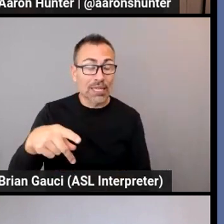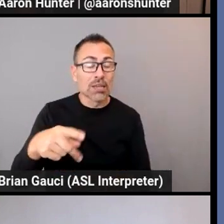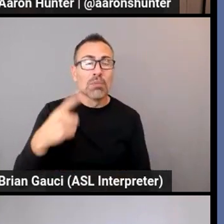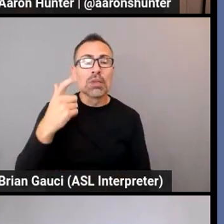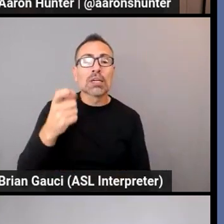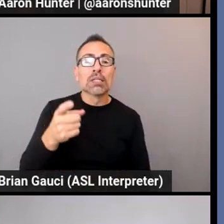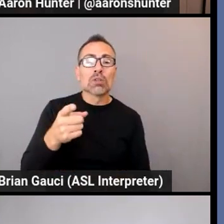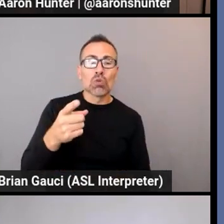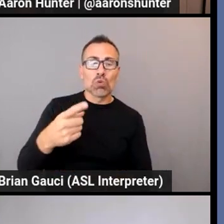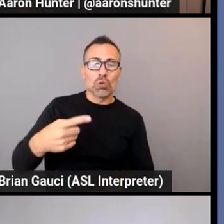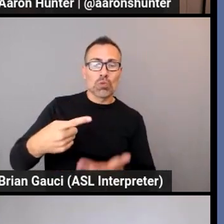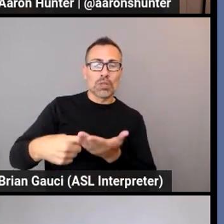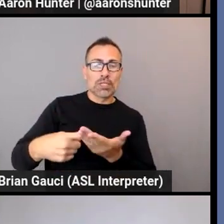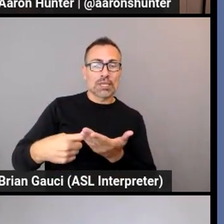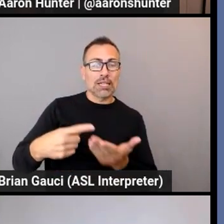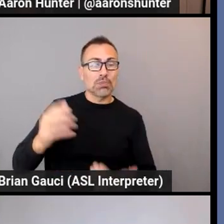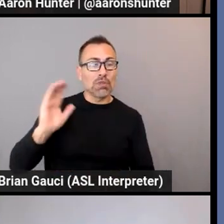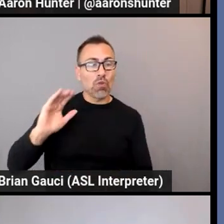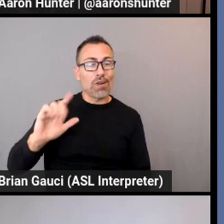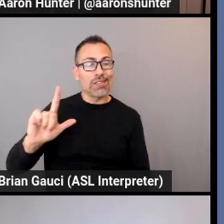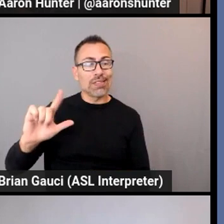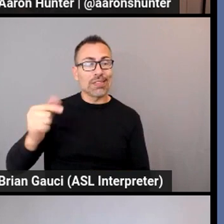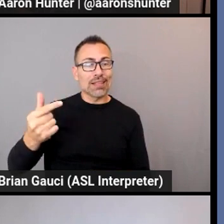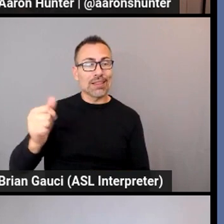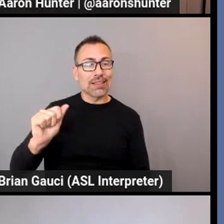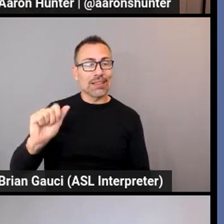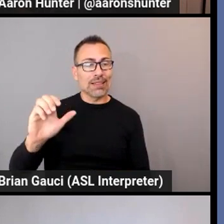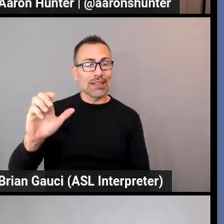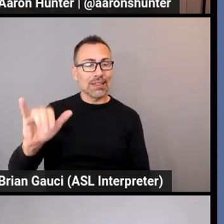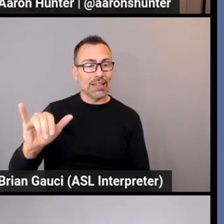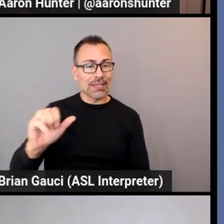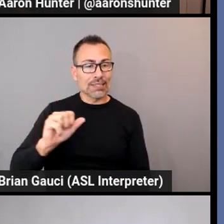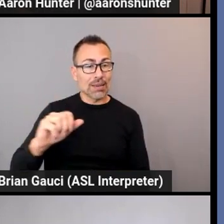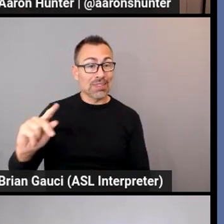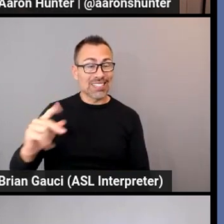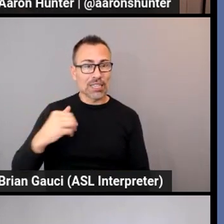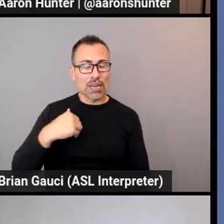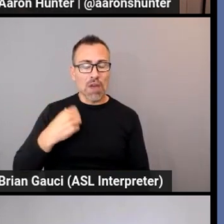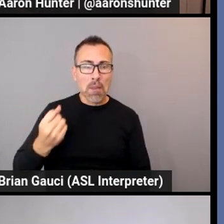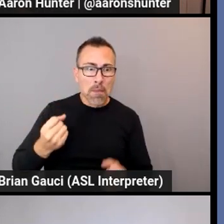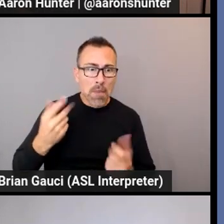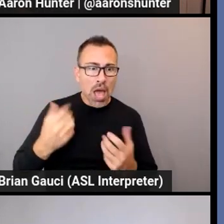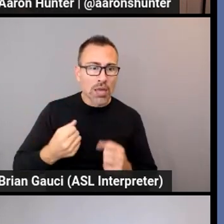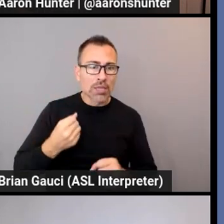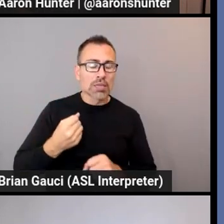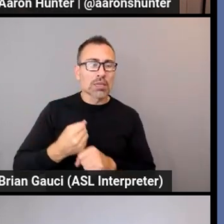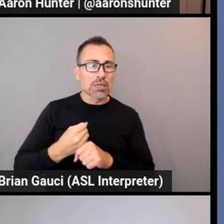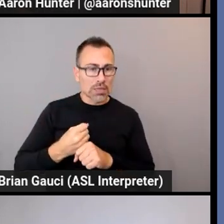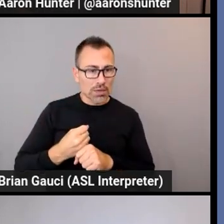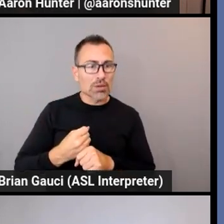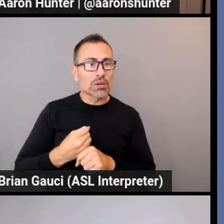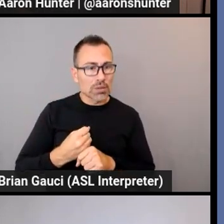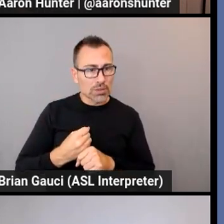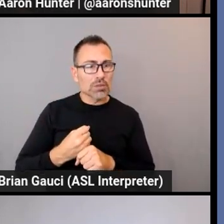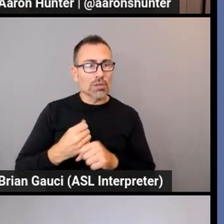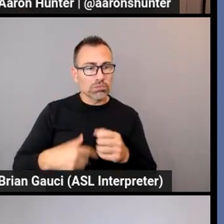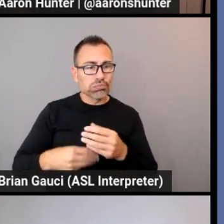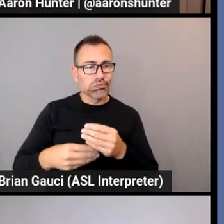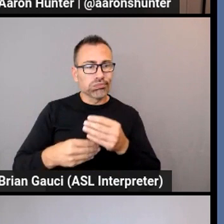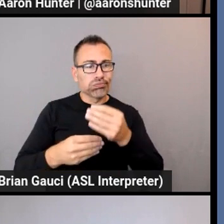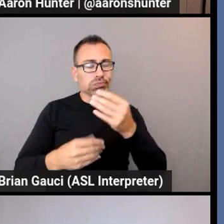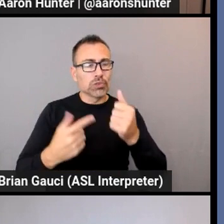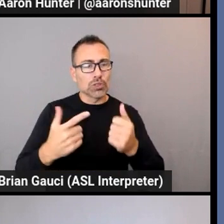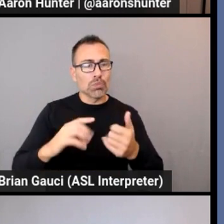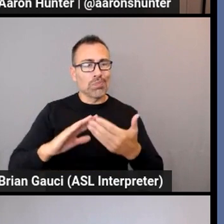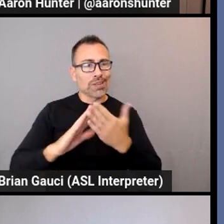talked about, the legacy applications that come in, they've had decades of contributions being made. And so it becomes really this giant complex monolith